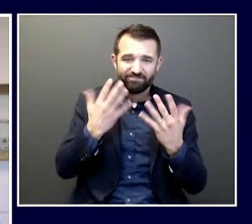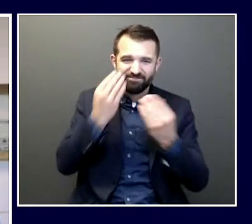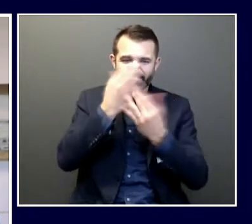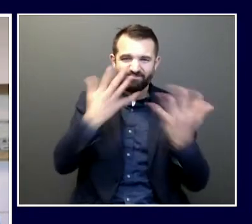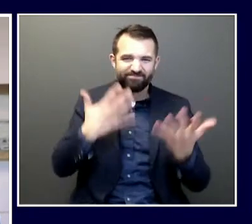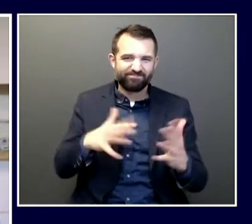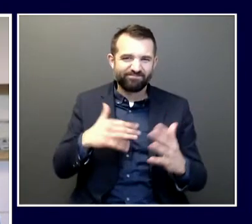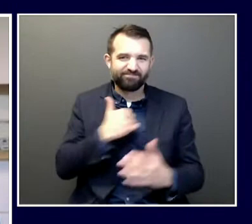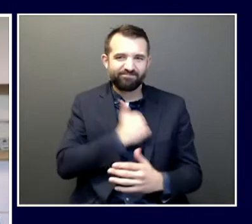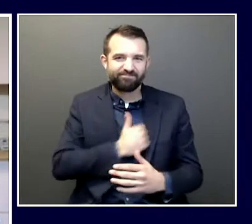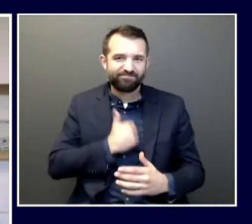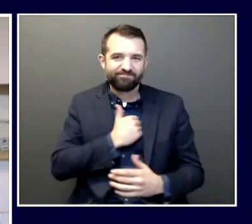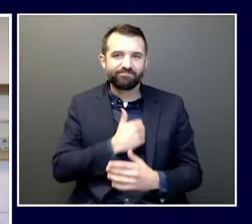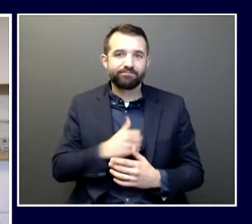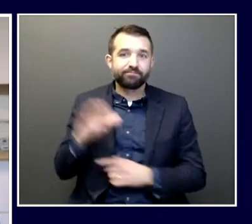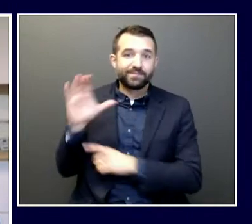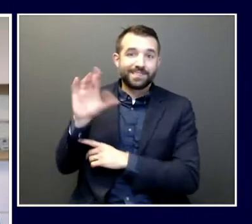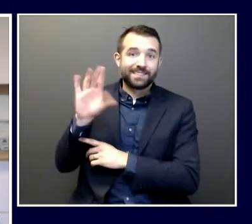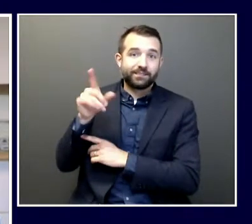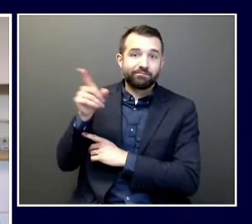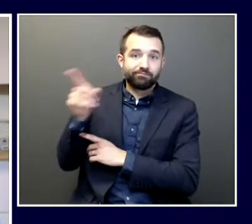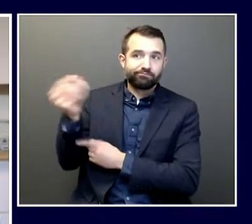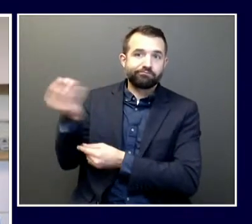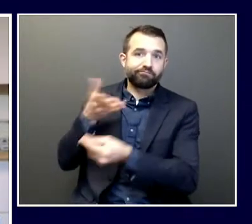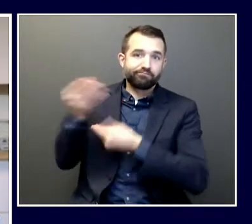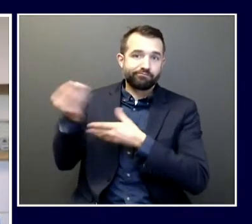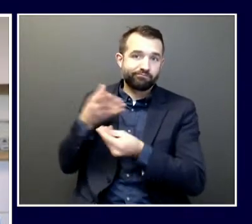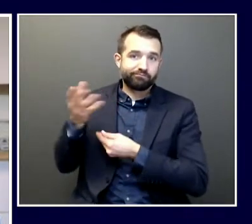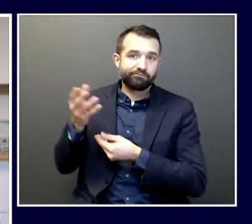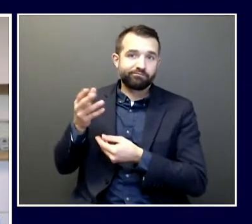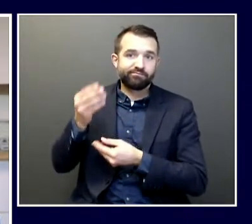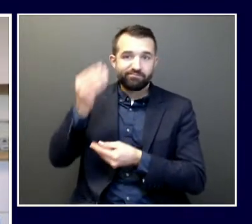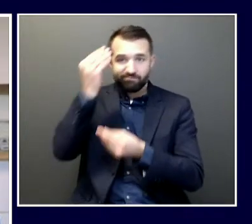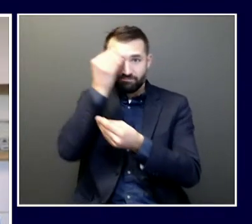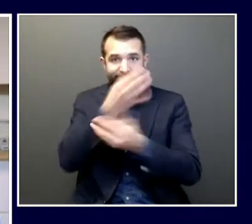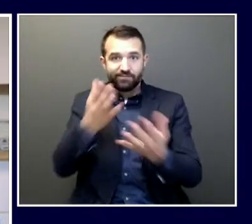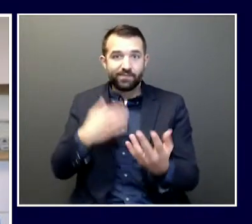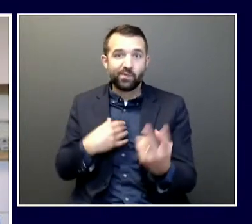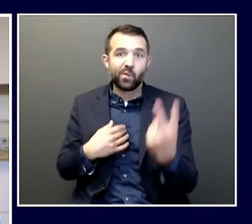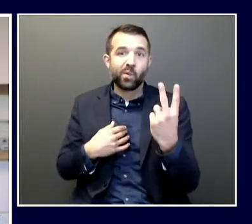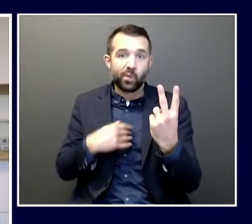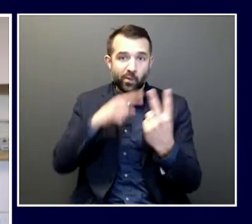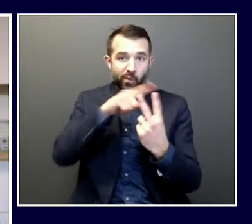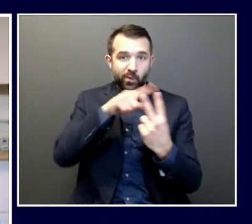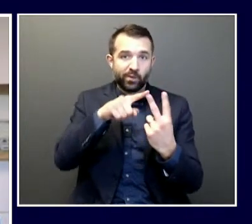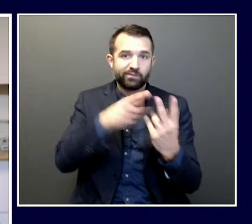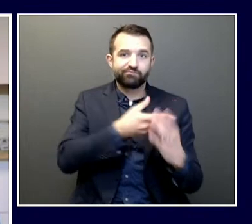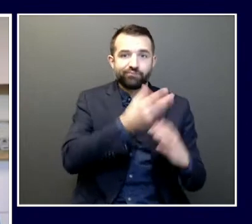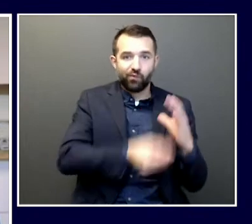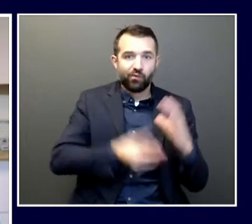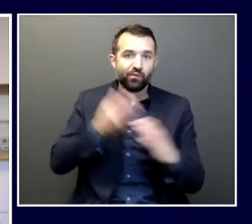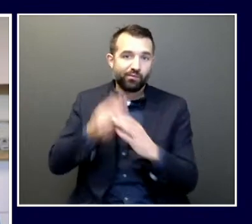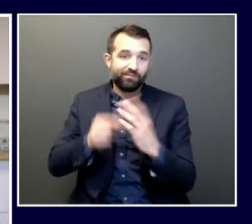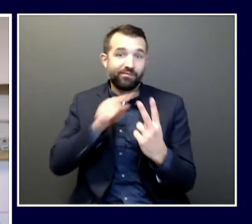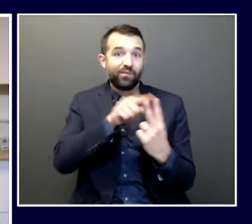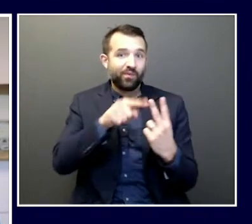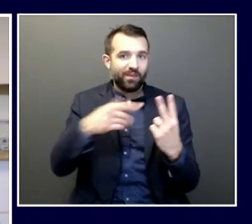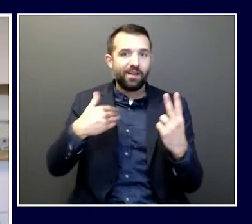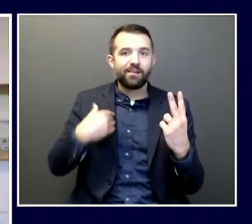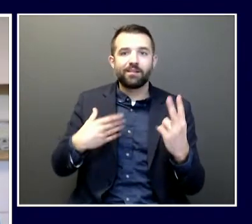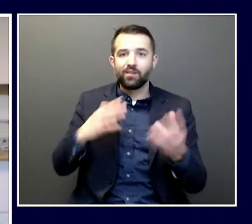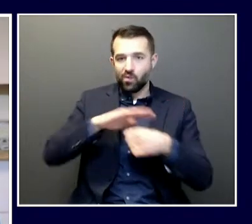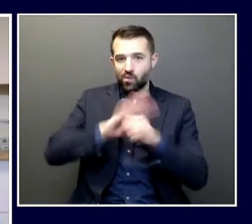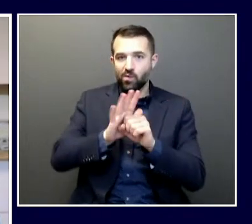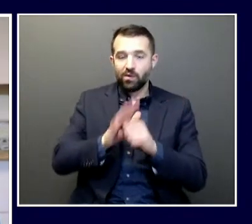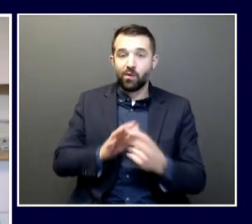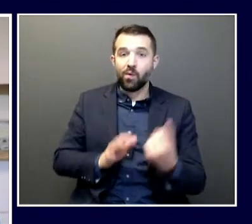Maine CDC is reporting 2 additional COVID-related deaths today. One was a resident of Hancock